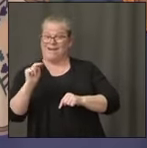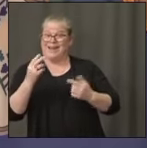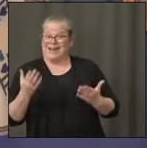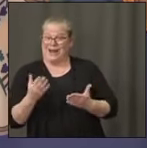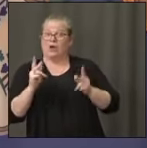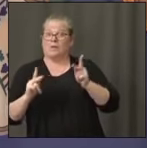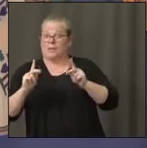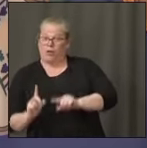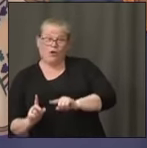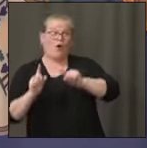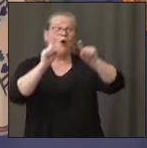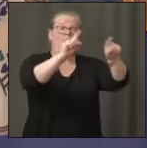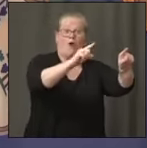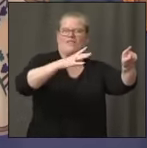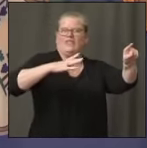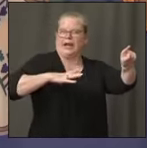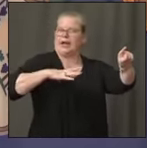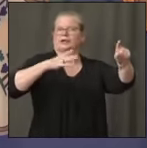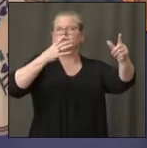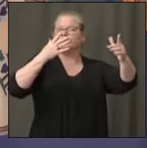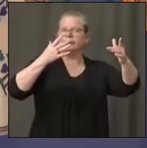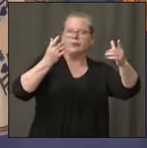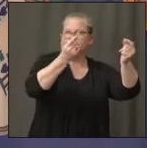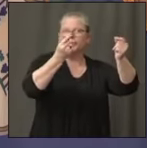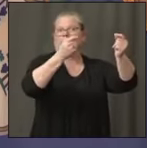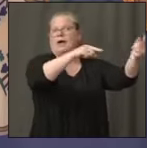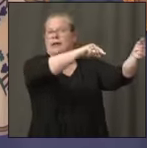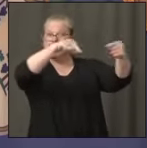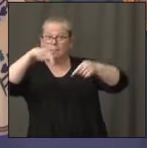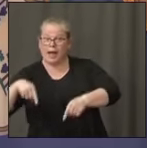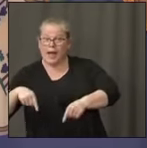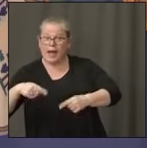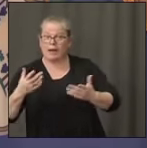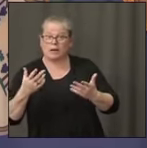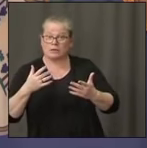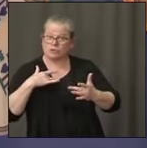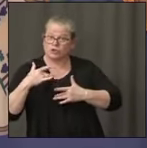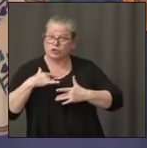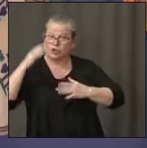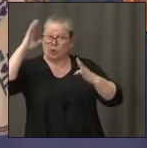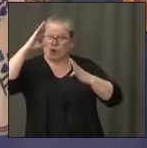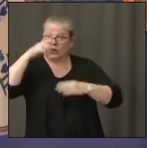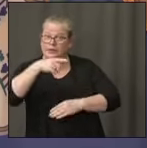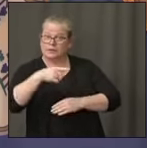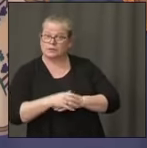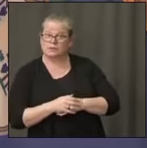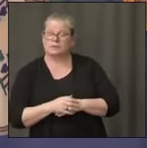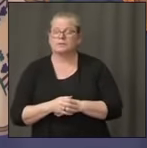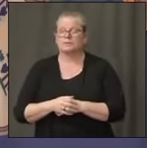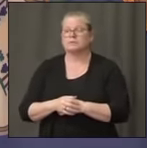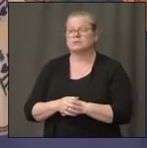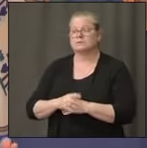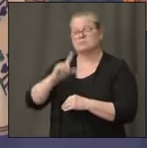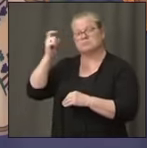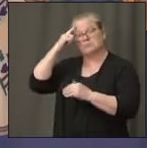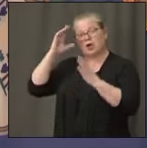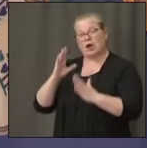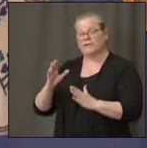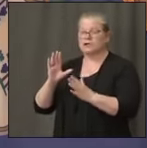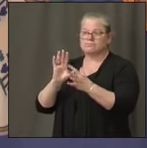I think we watch this carefully. If you're feeling ill, you're feeling you're symptomatic, you're coming in from out-of-state or you're